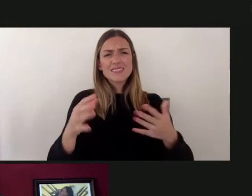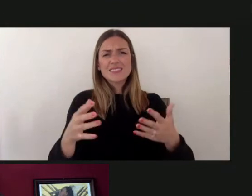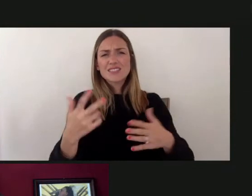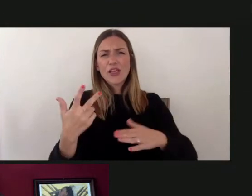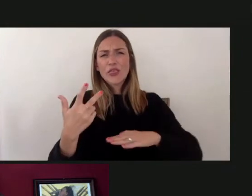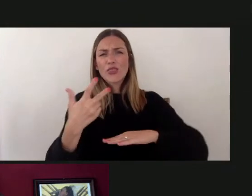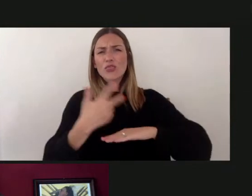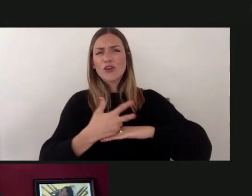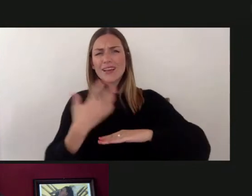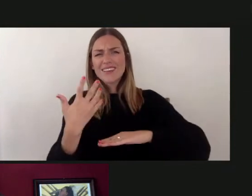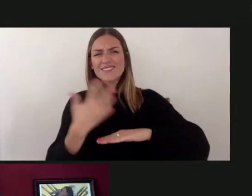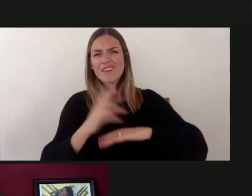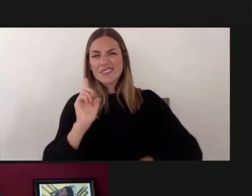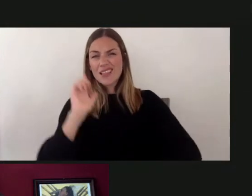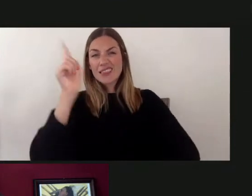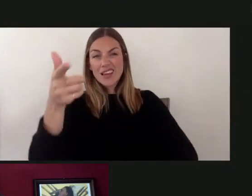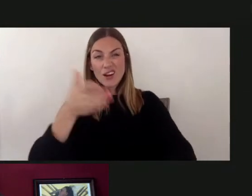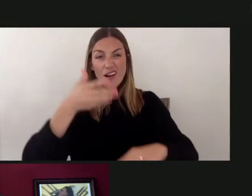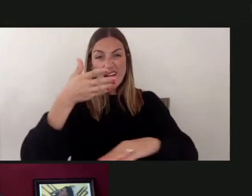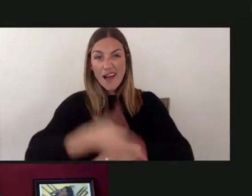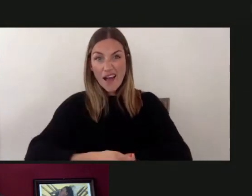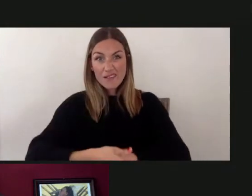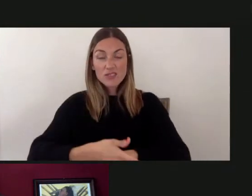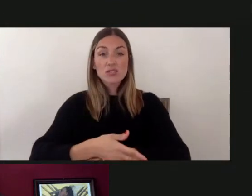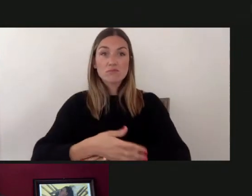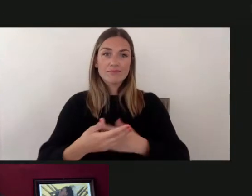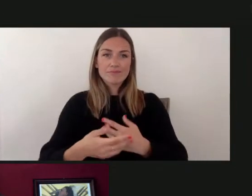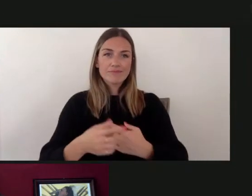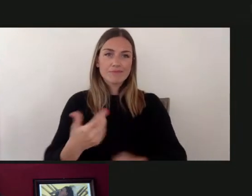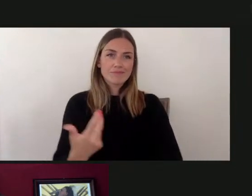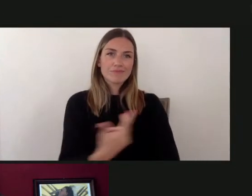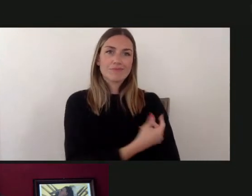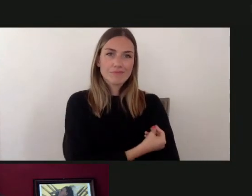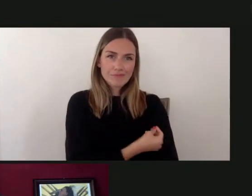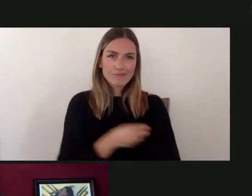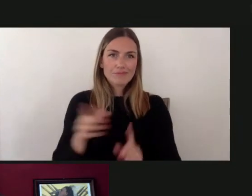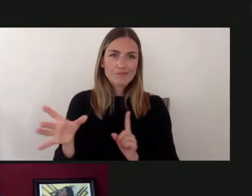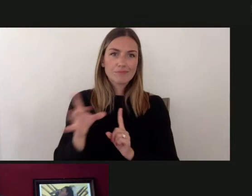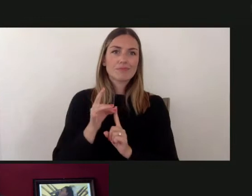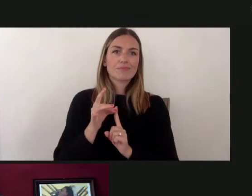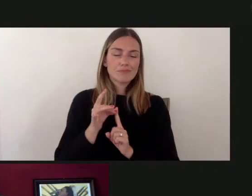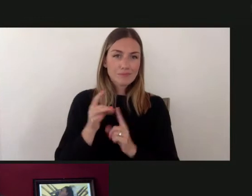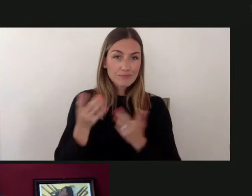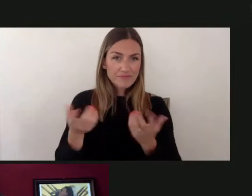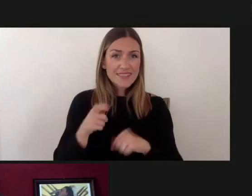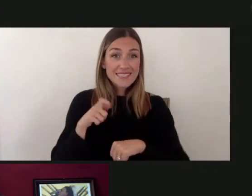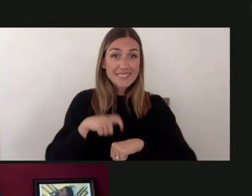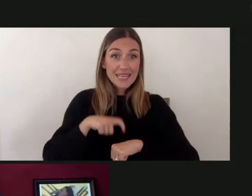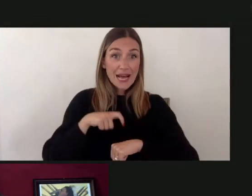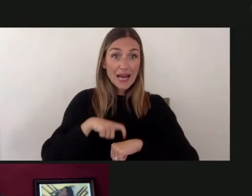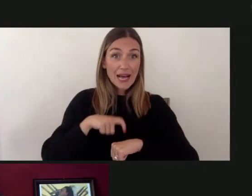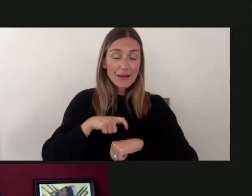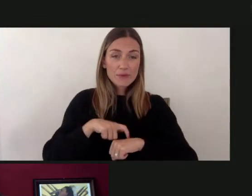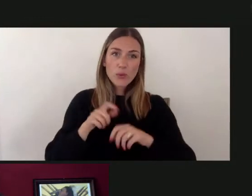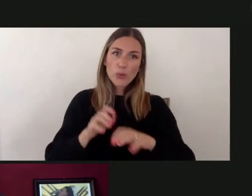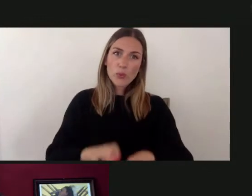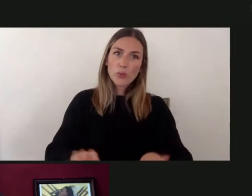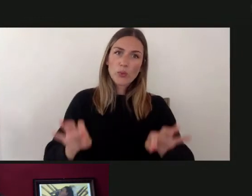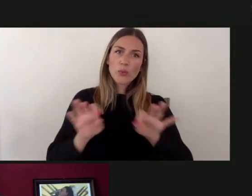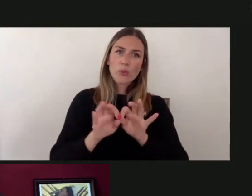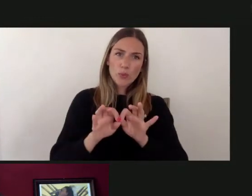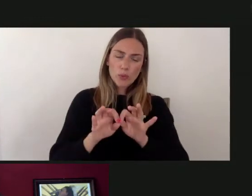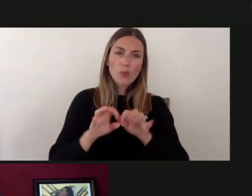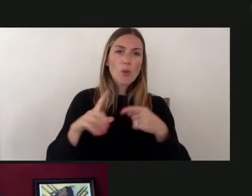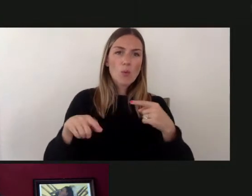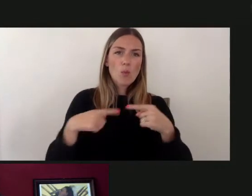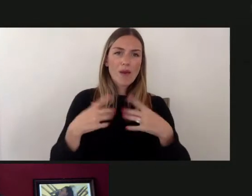to 5 days after you've been exposed to COVID-19. So timing is very important when you